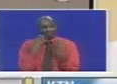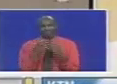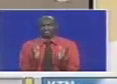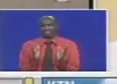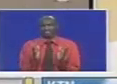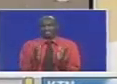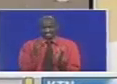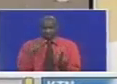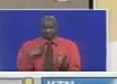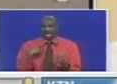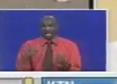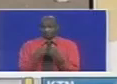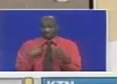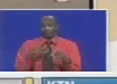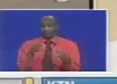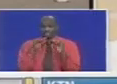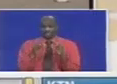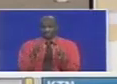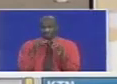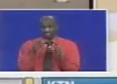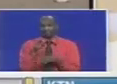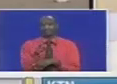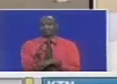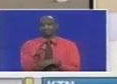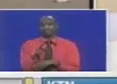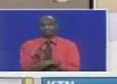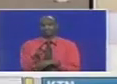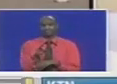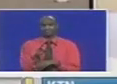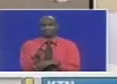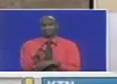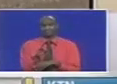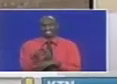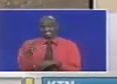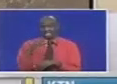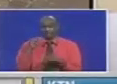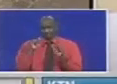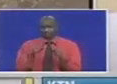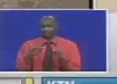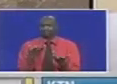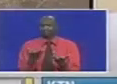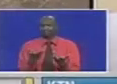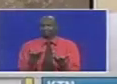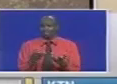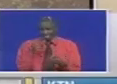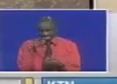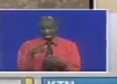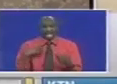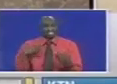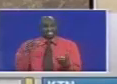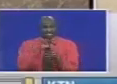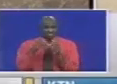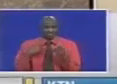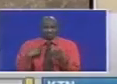probably the easiest way to afford this kind of scenario, which apparently is no longer something which